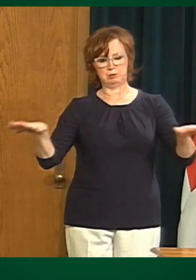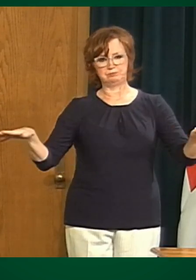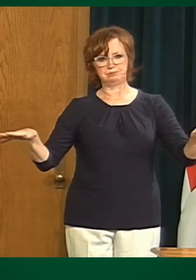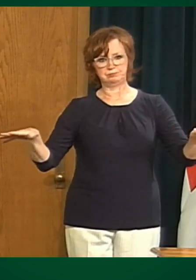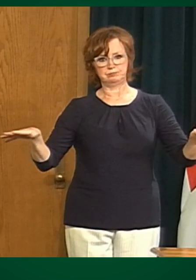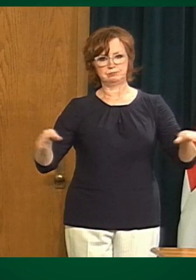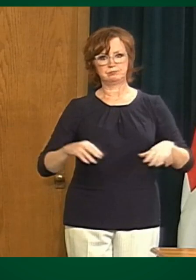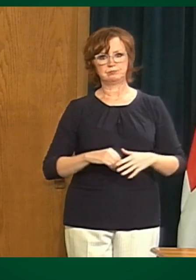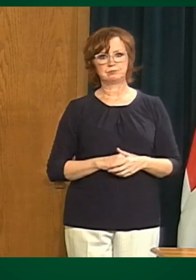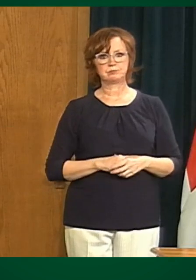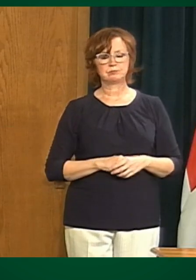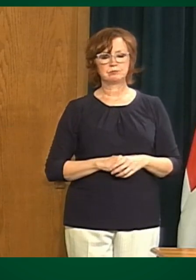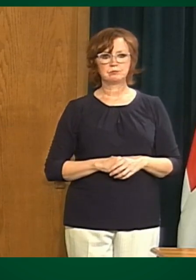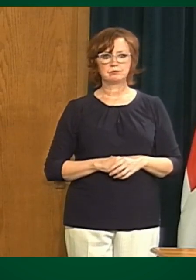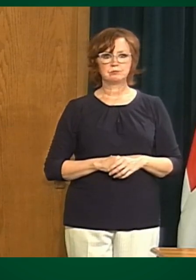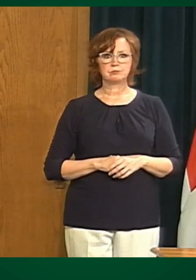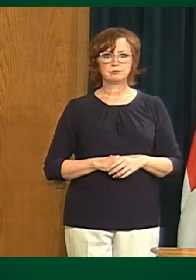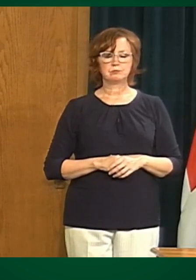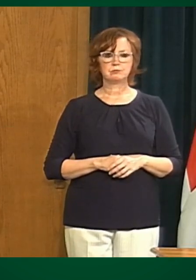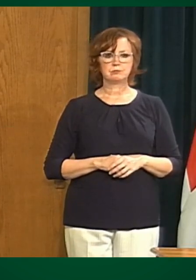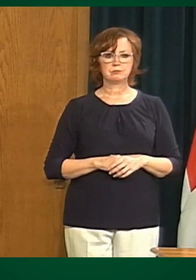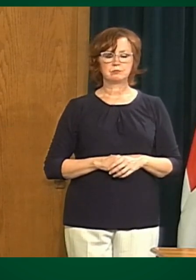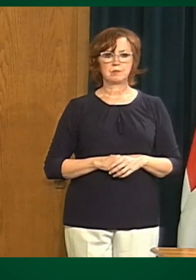in that situation,